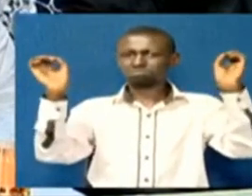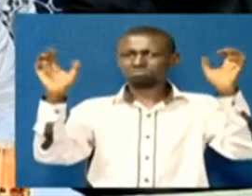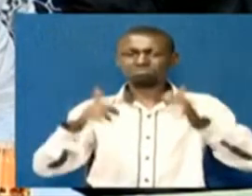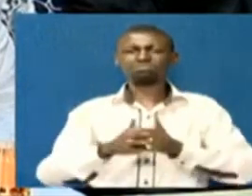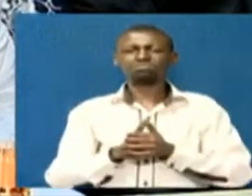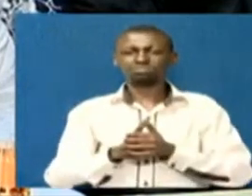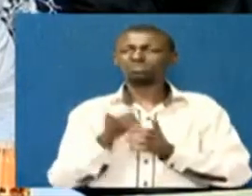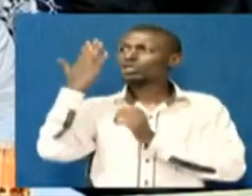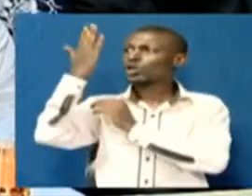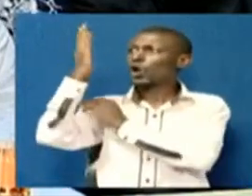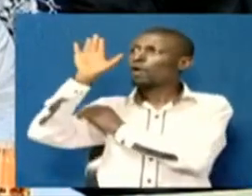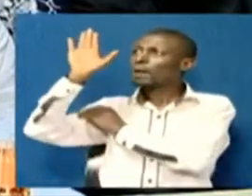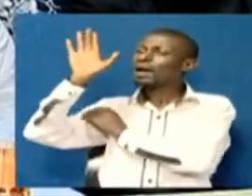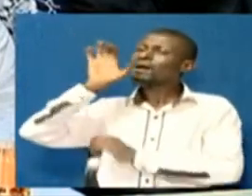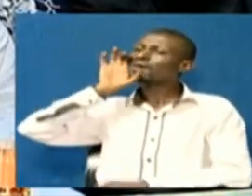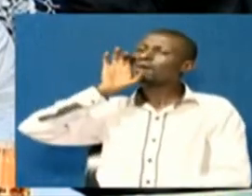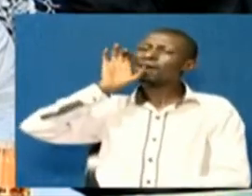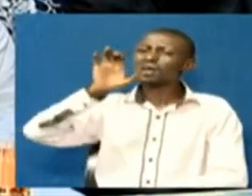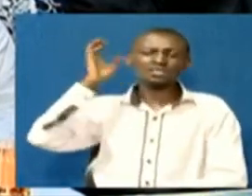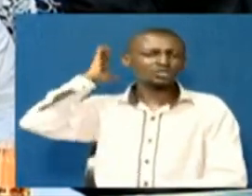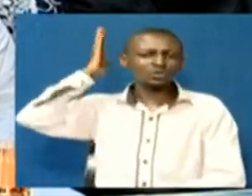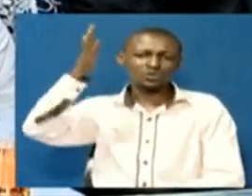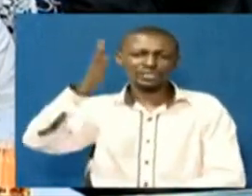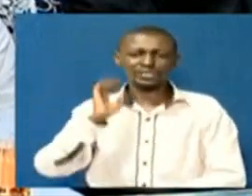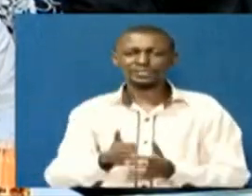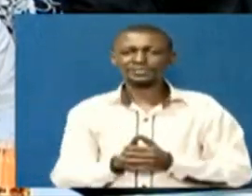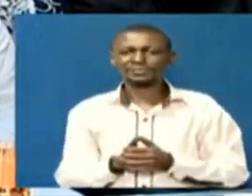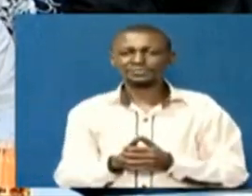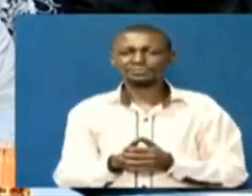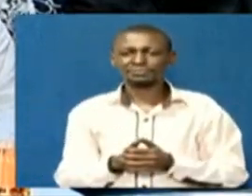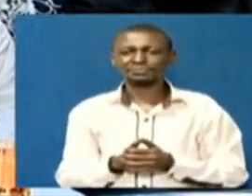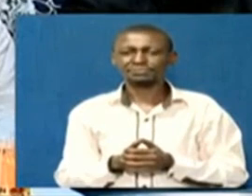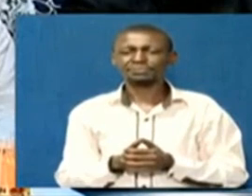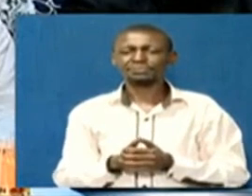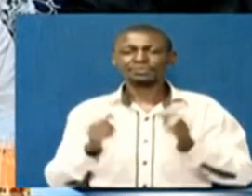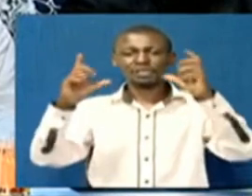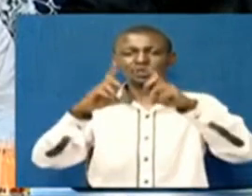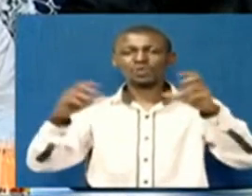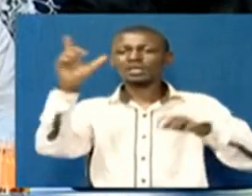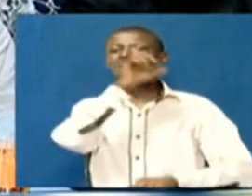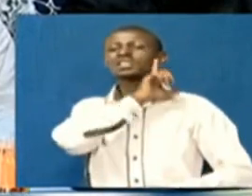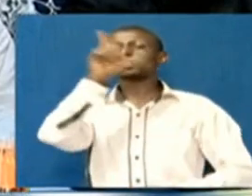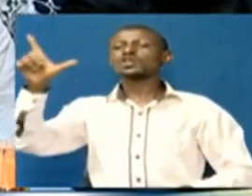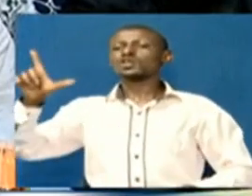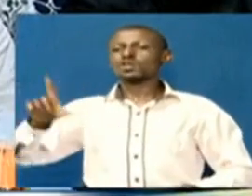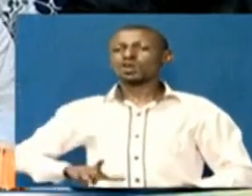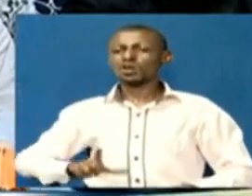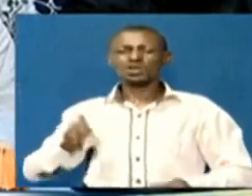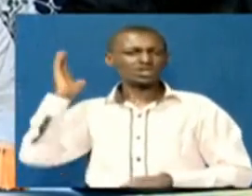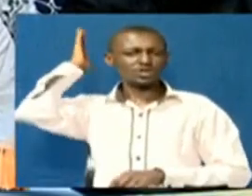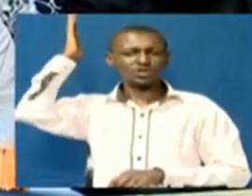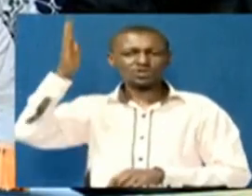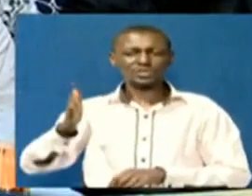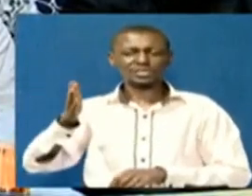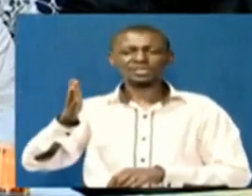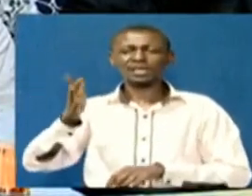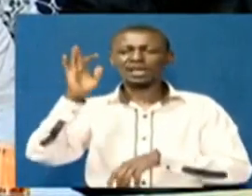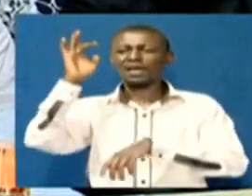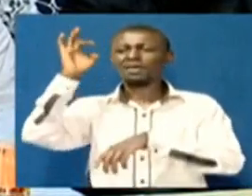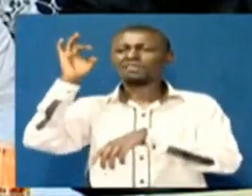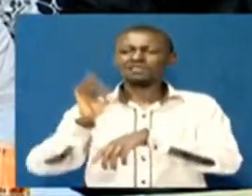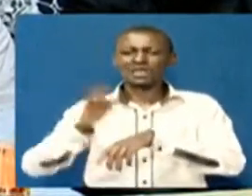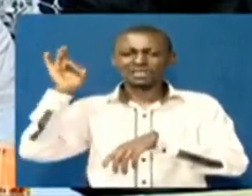I will send out a curse, says the Lord of hosts. It shall enter into the house